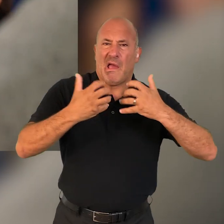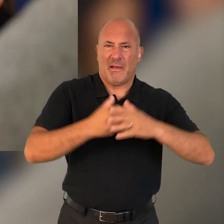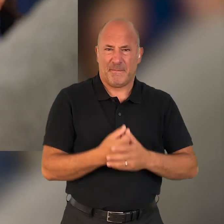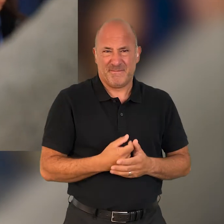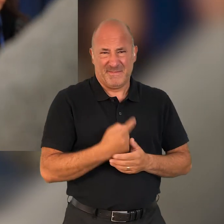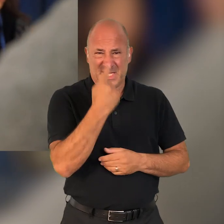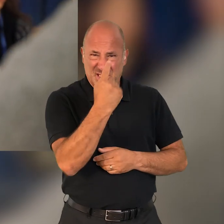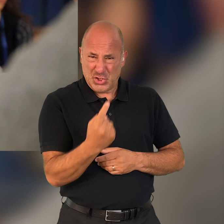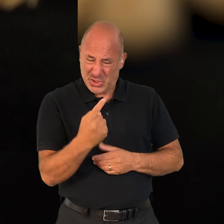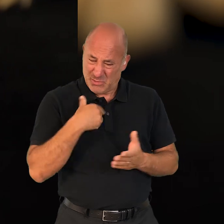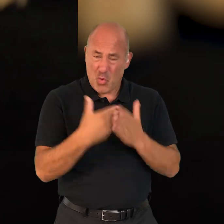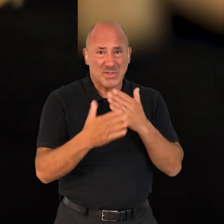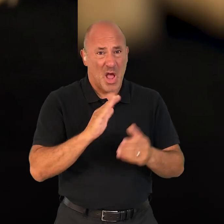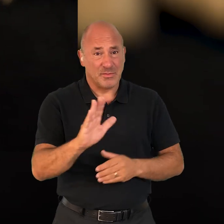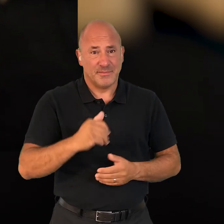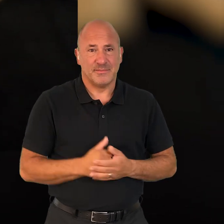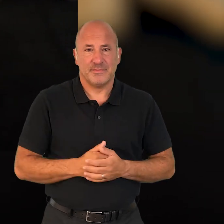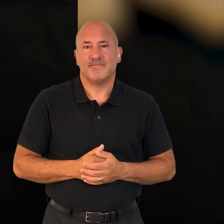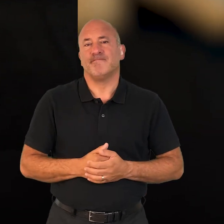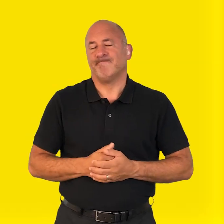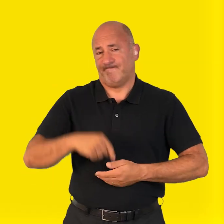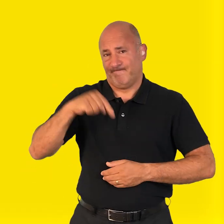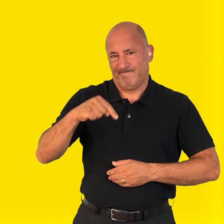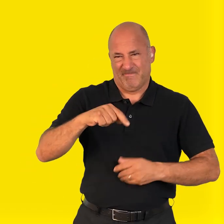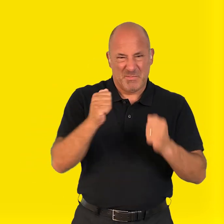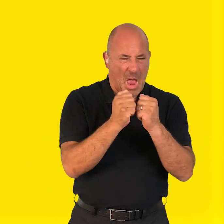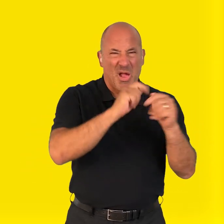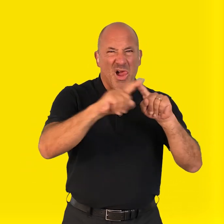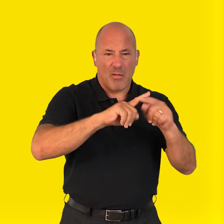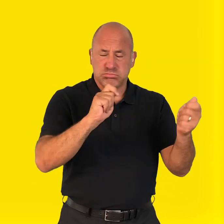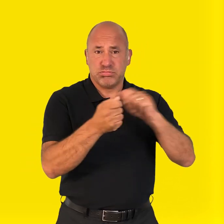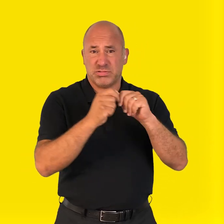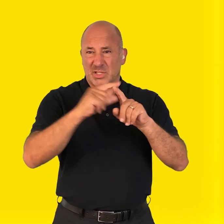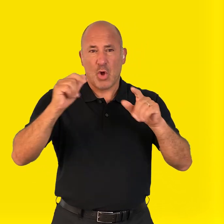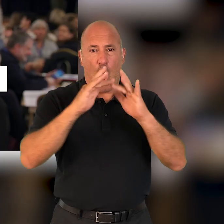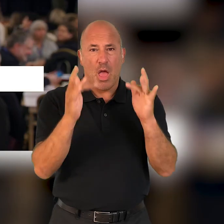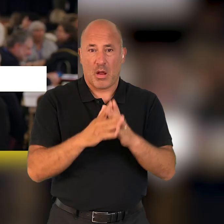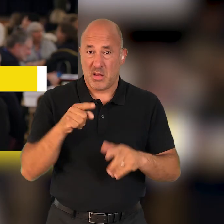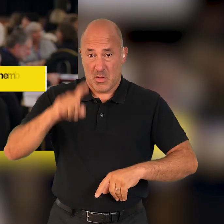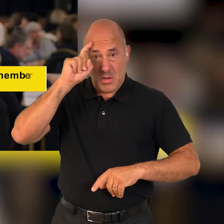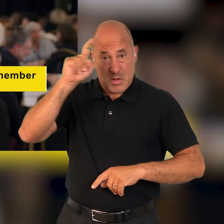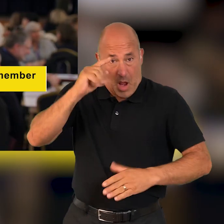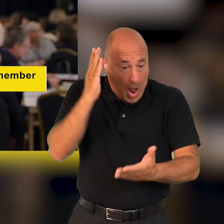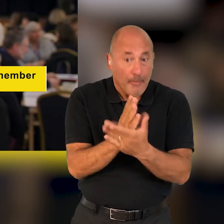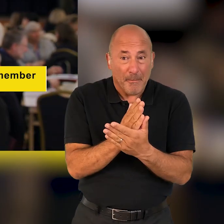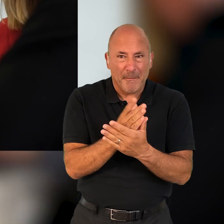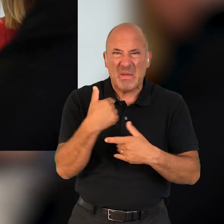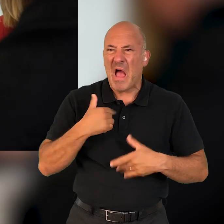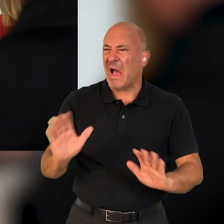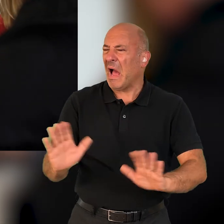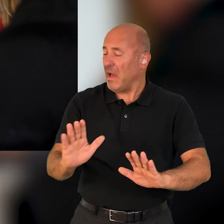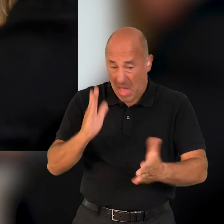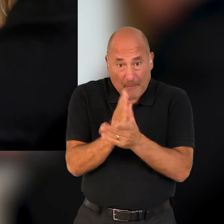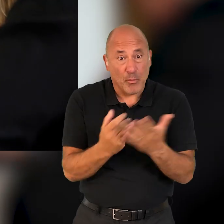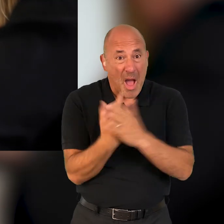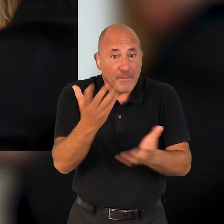worries about each that the plan will need to address. Moving from analogue to digital. IT innovations, they will happen whether